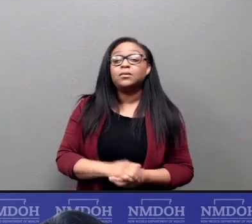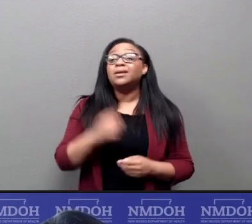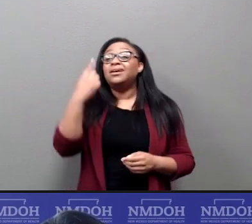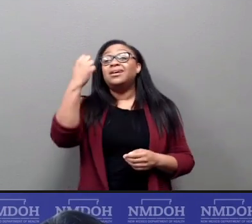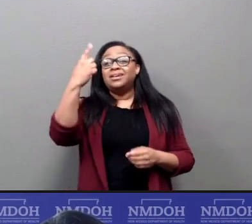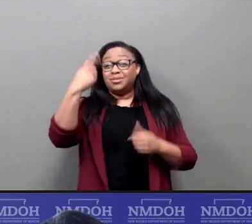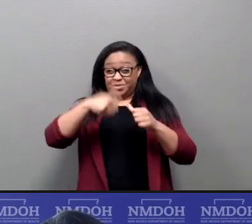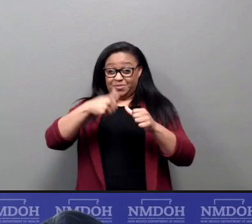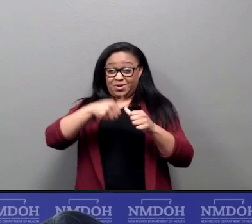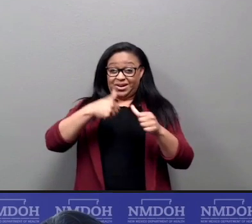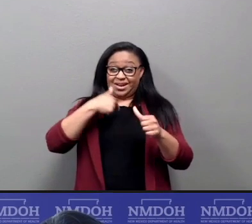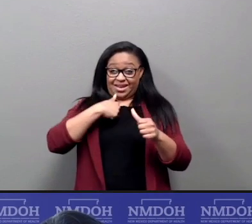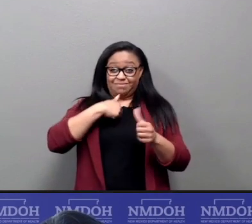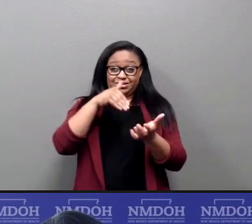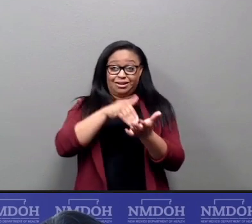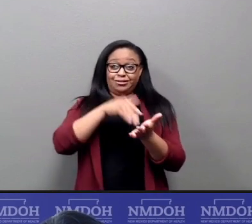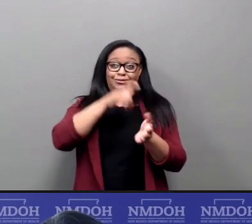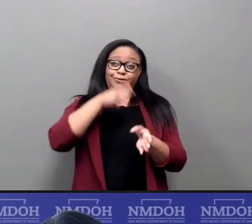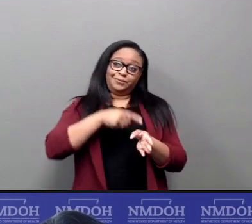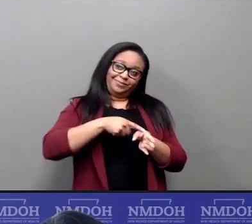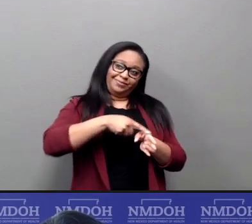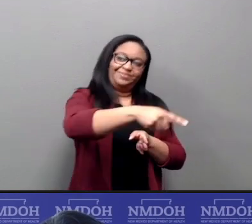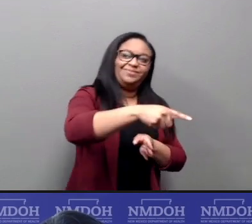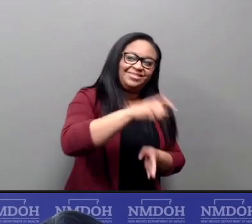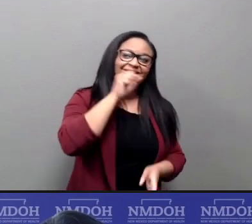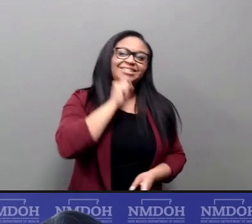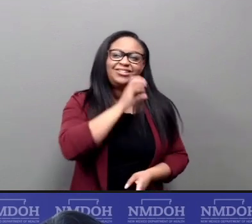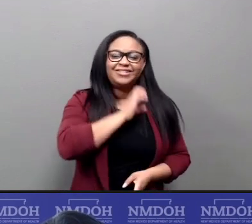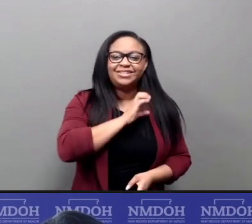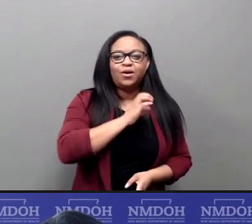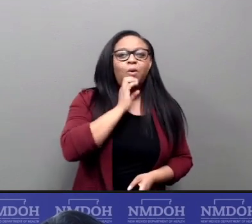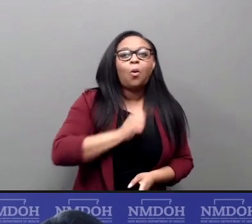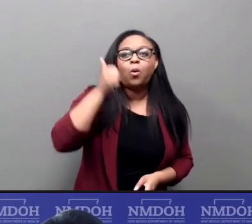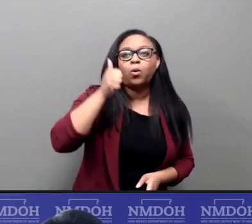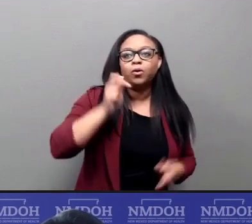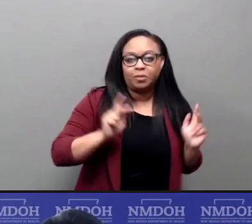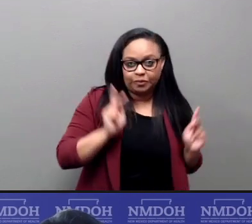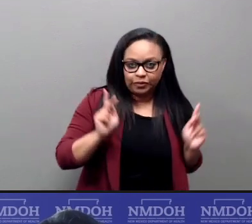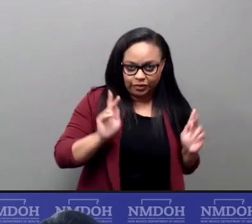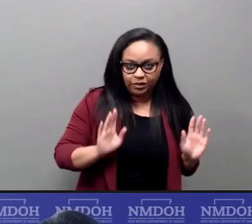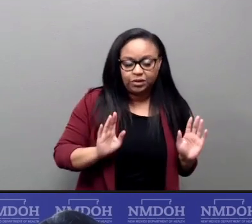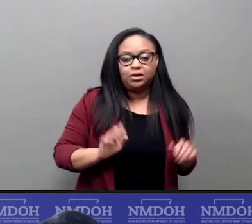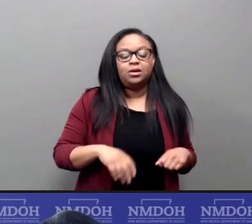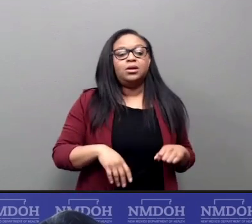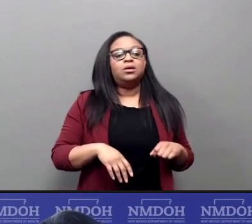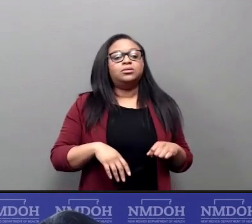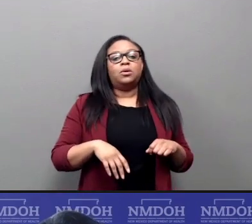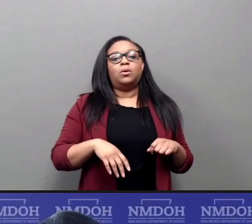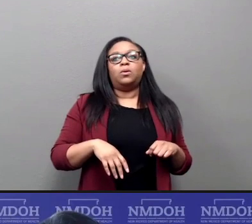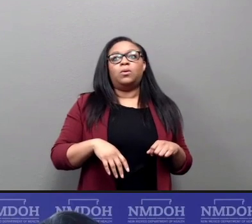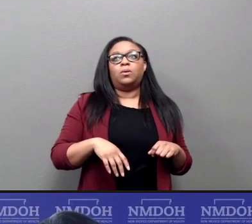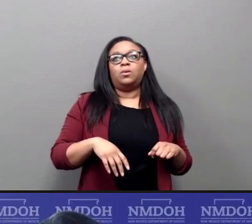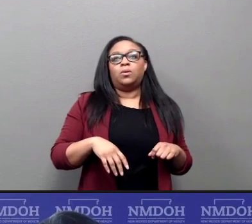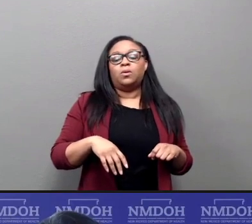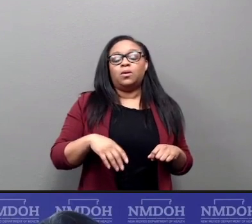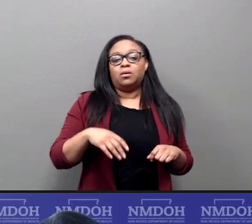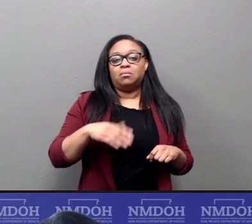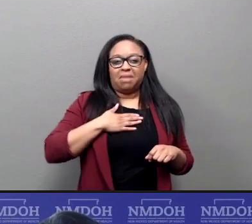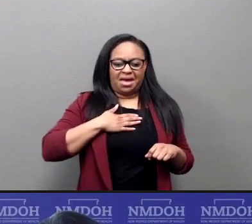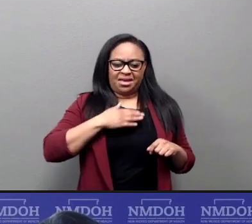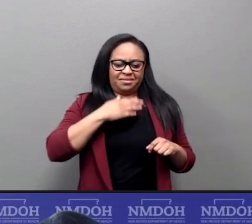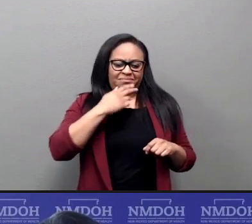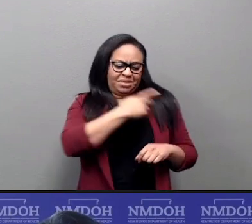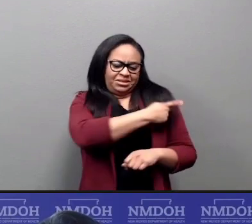or older, so they start getting sick. They do a COVID test immediately. And so I'd